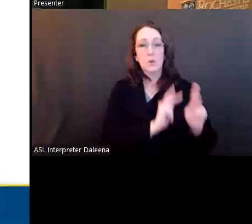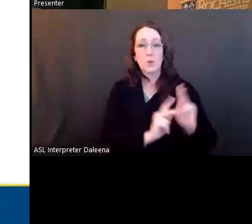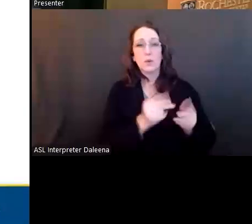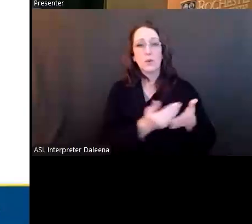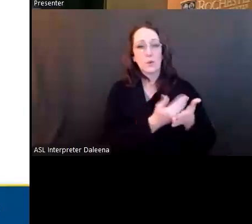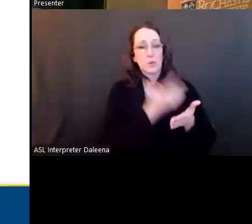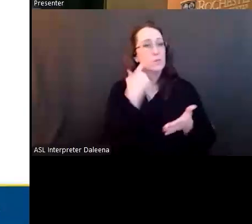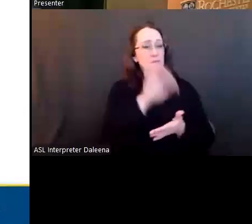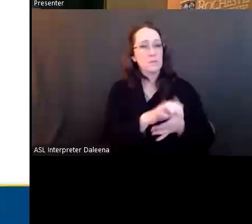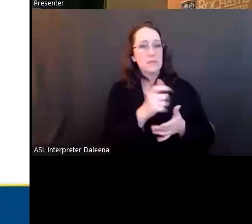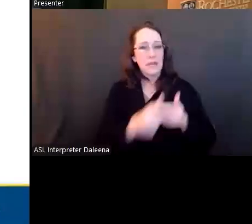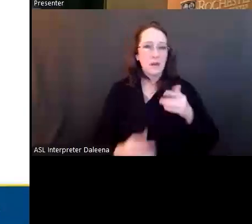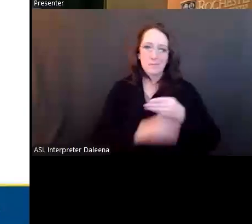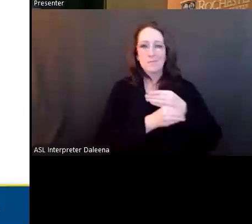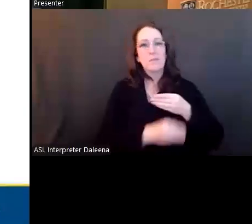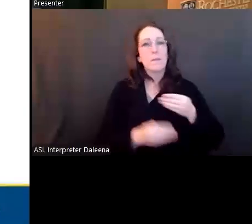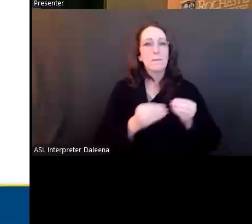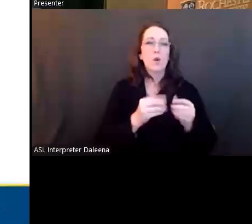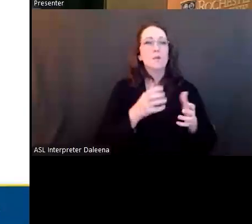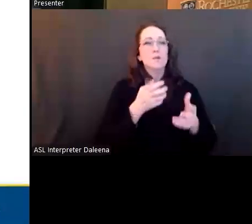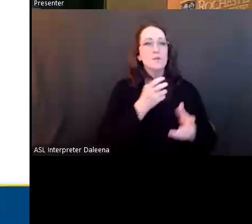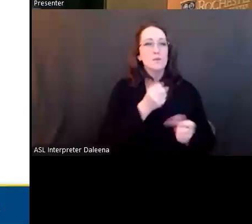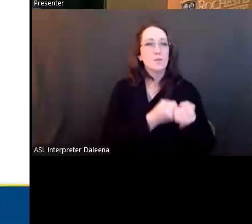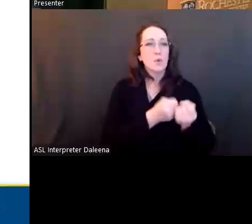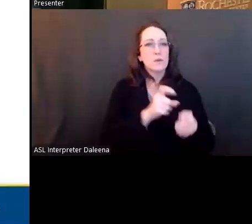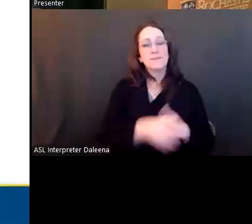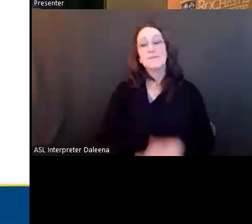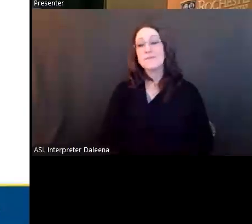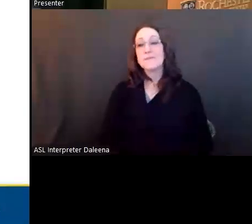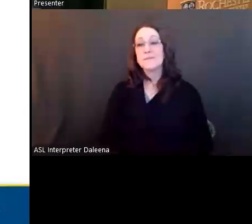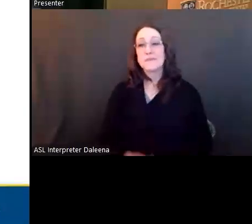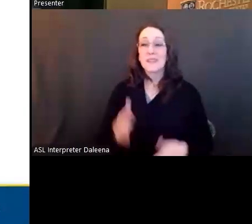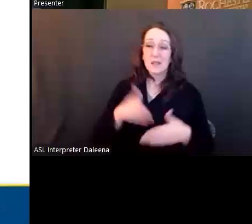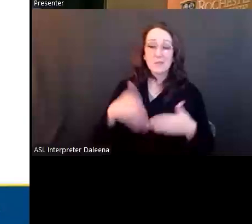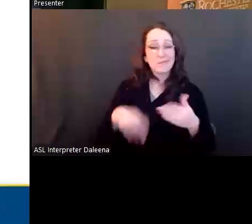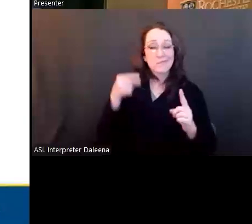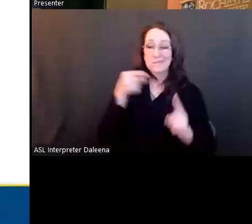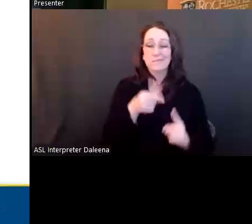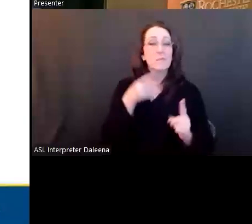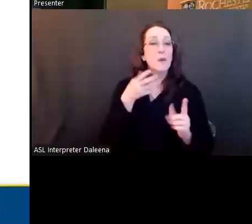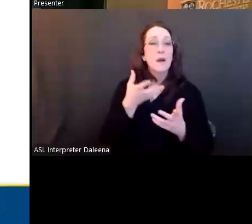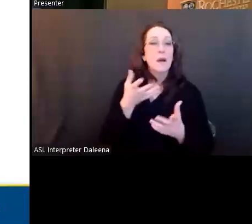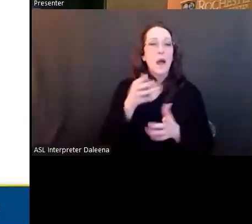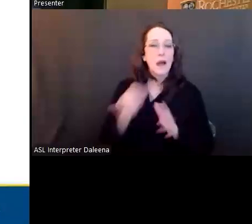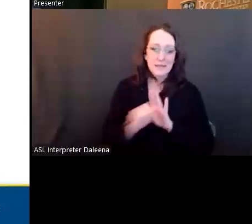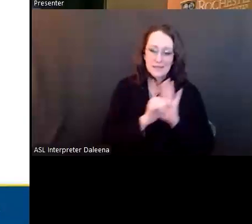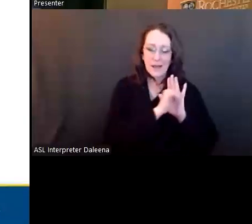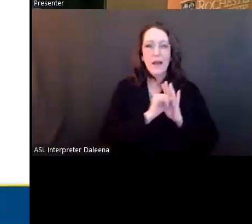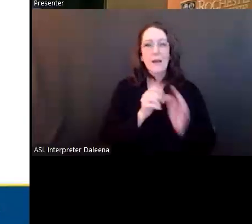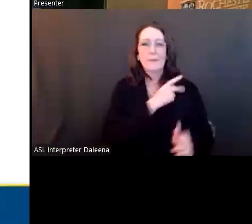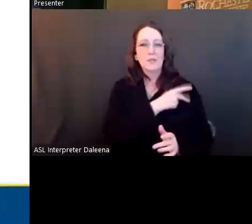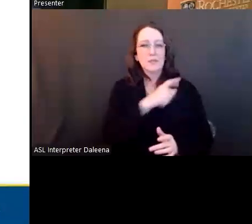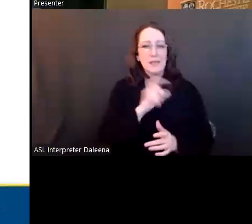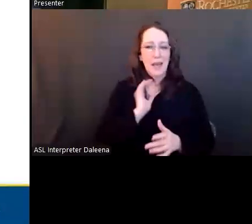need of that extra layer of support. In conclusion, we really just hope to continue to identify patient needs within our